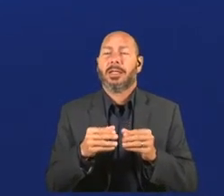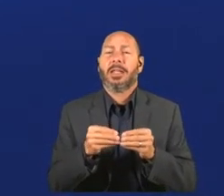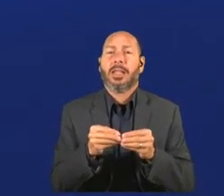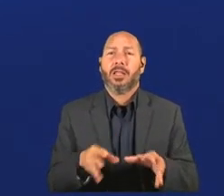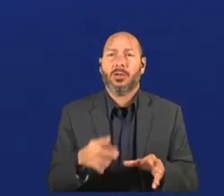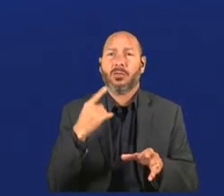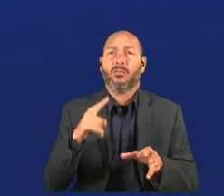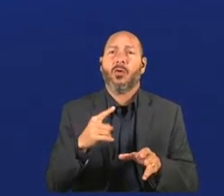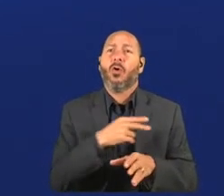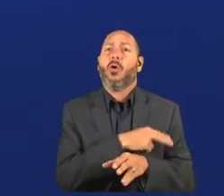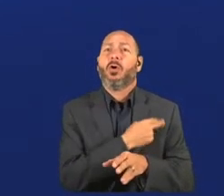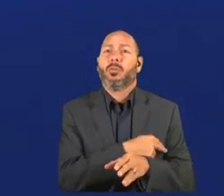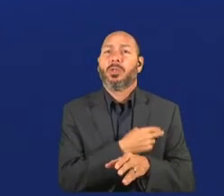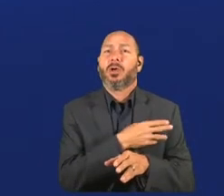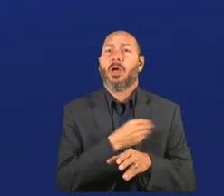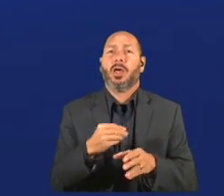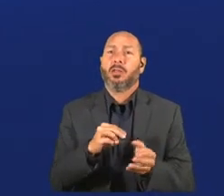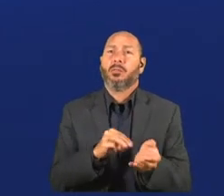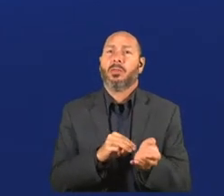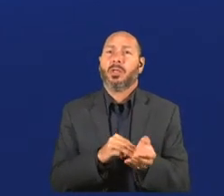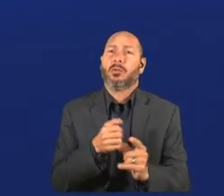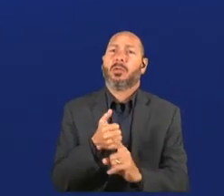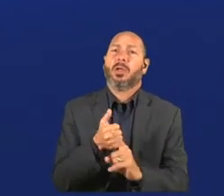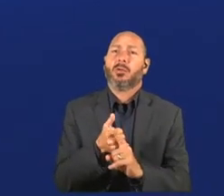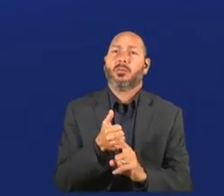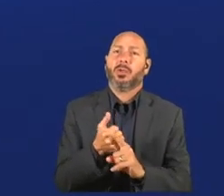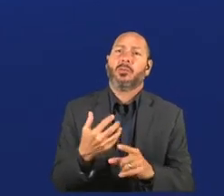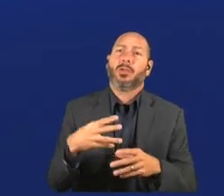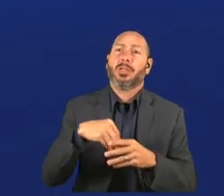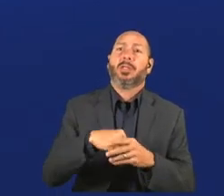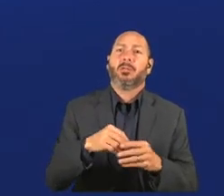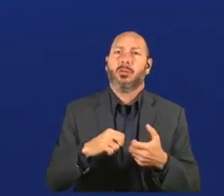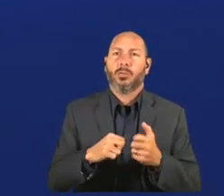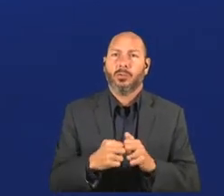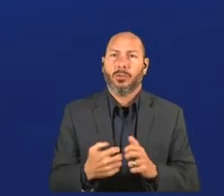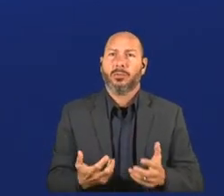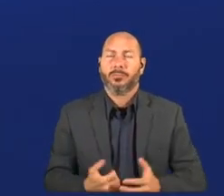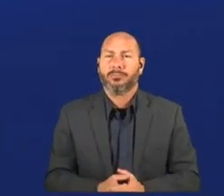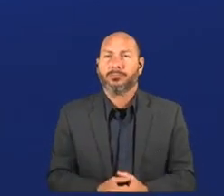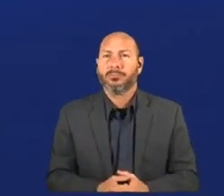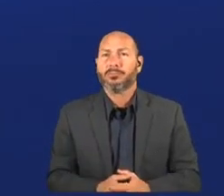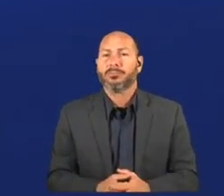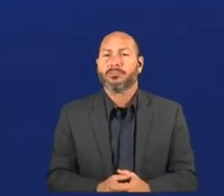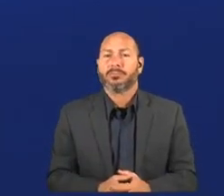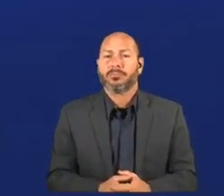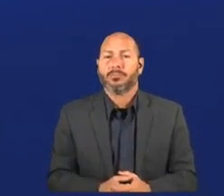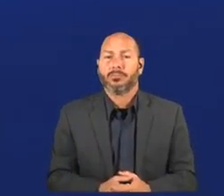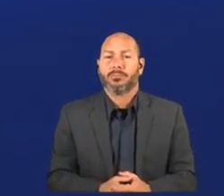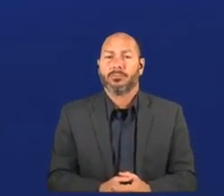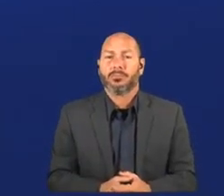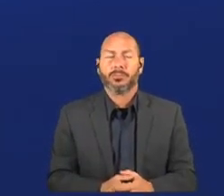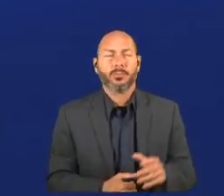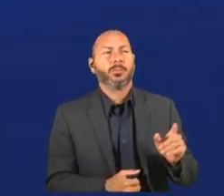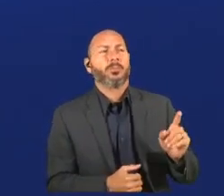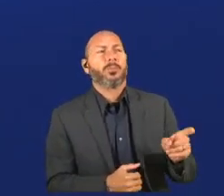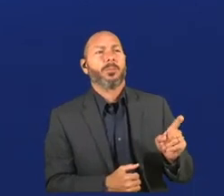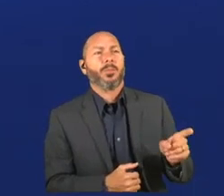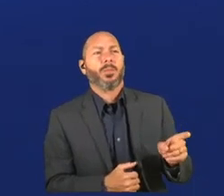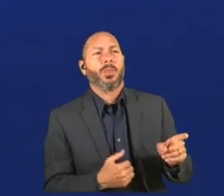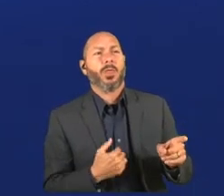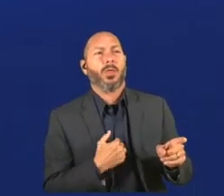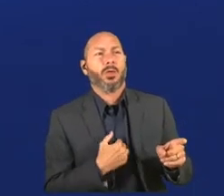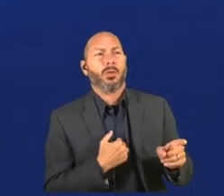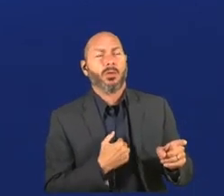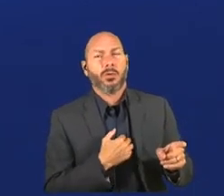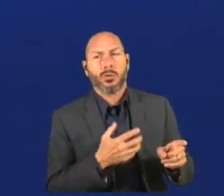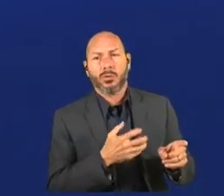physicians themselves, compounding the problem. I'll take on this one, and again, we're not trying to paint a picture that's